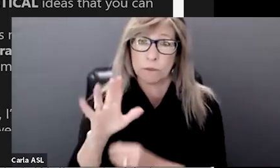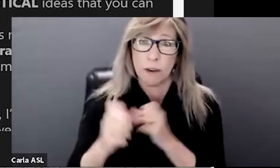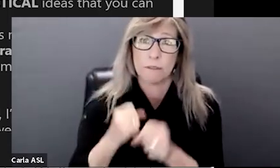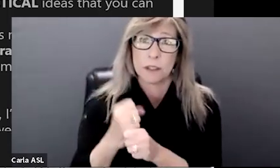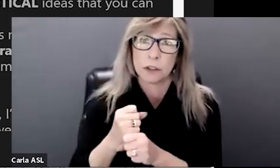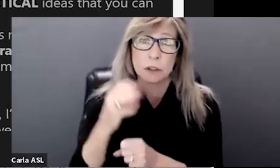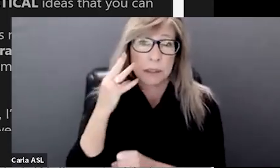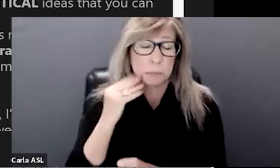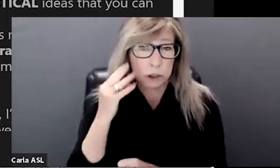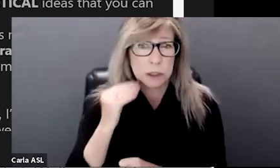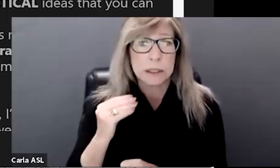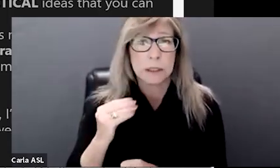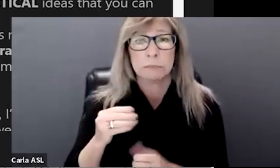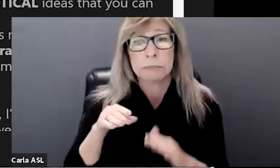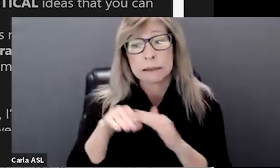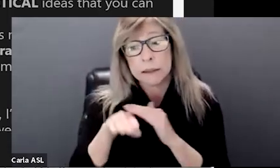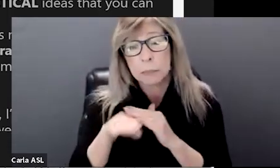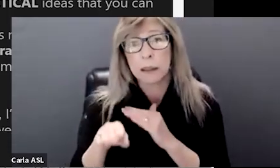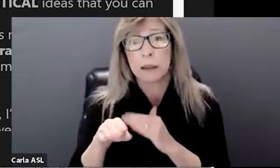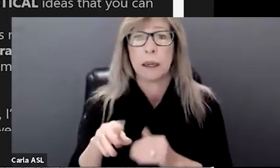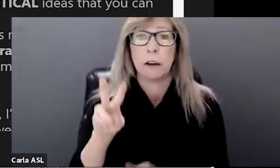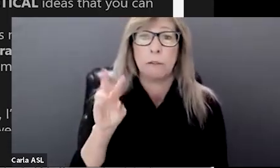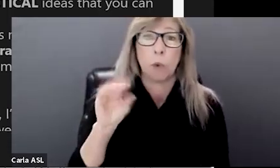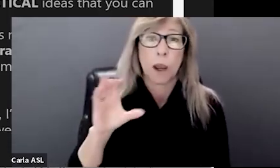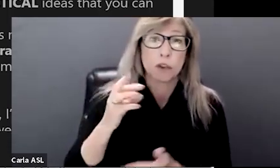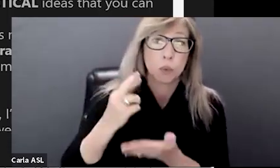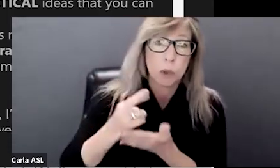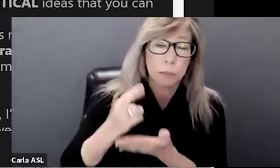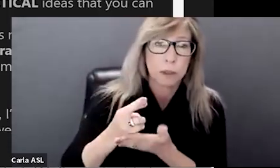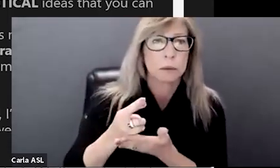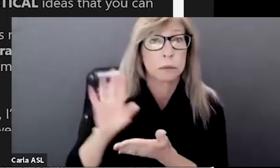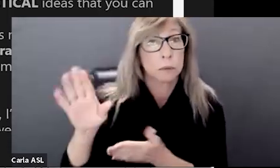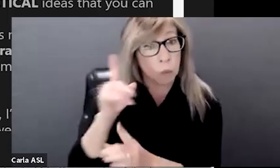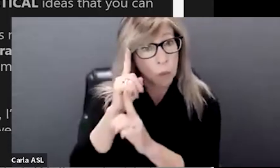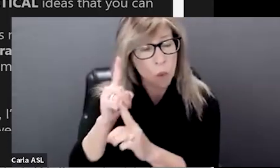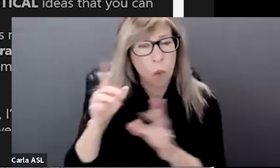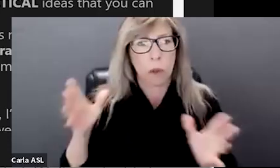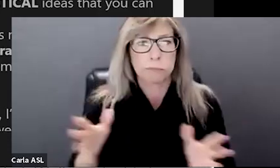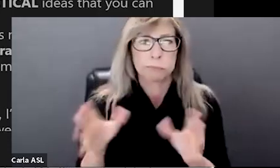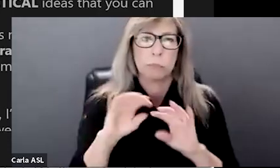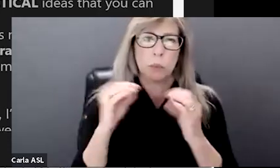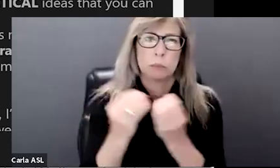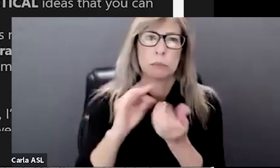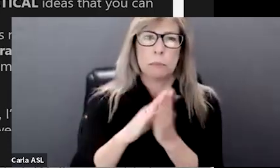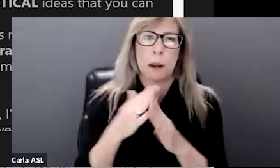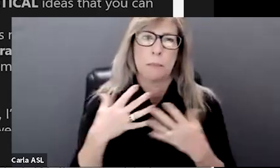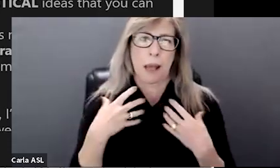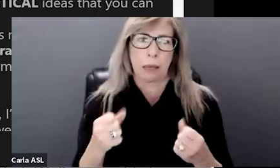vocational rehabilitation, and training to help organizations achieve healthy, productive, and sustainable